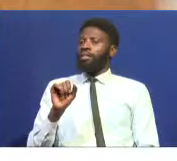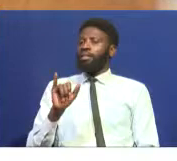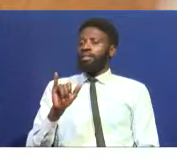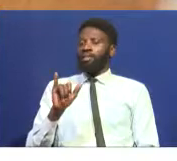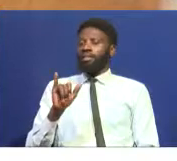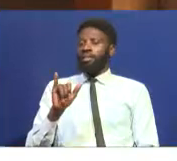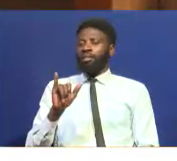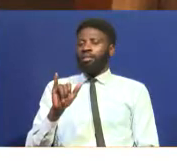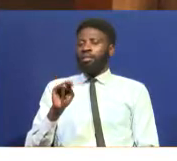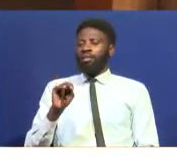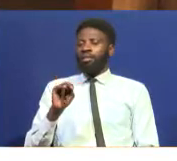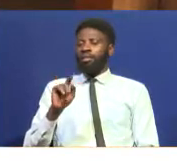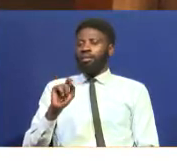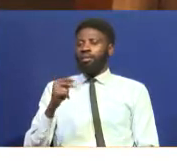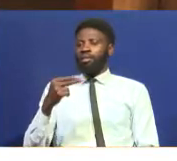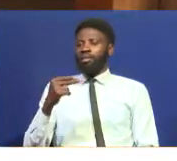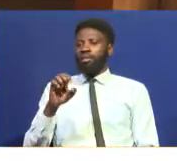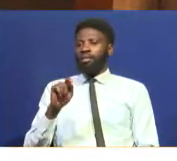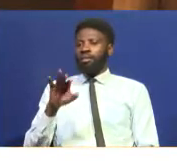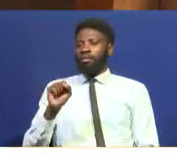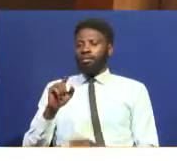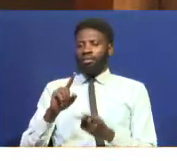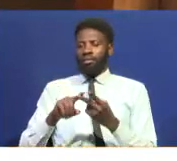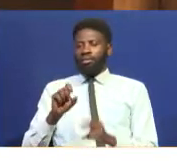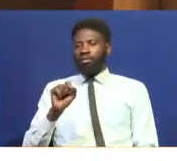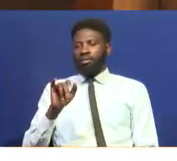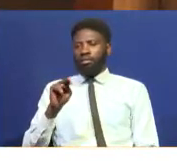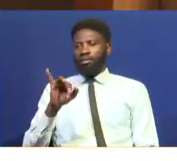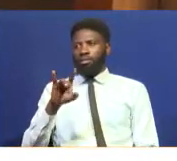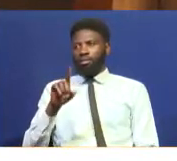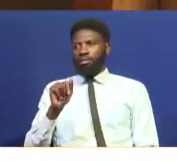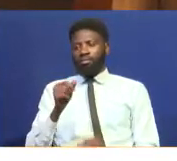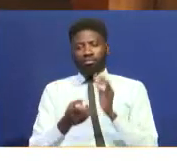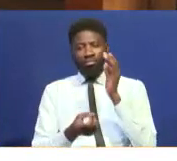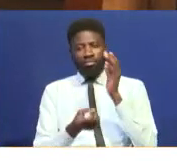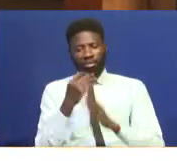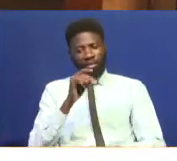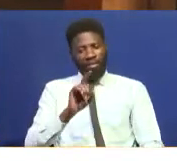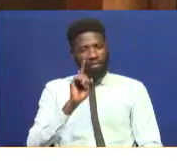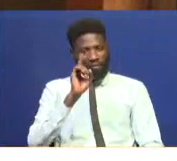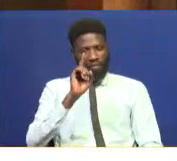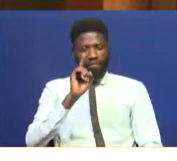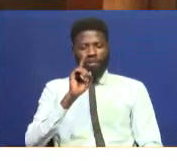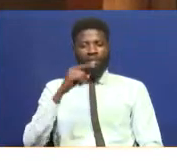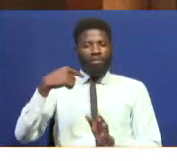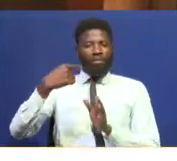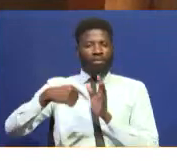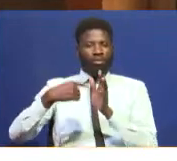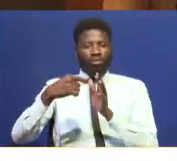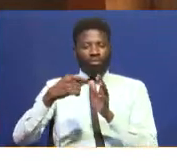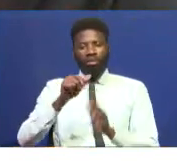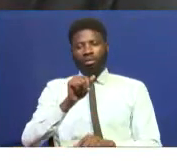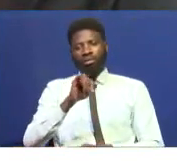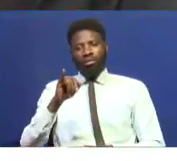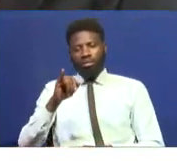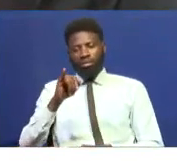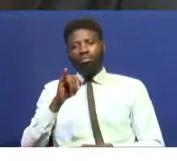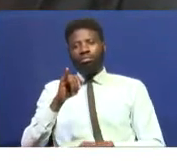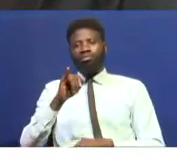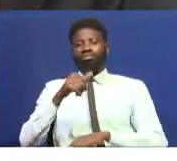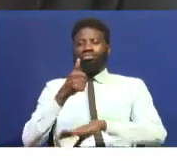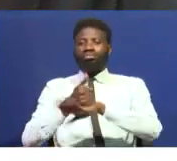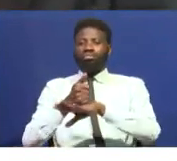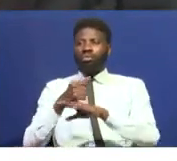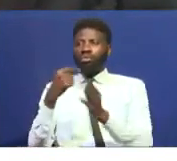and Schneider Electric have set up the first sovereign supercomputer and AI factory ecosystem in Uganda. The Ionian